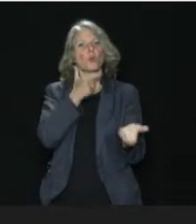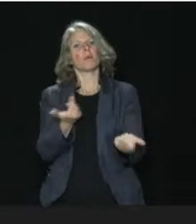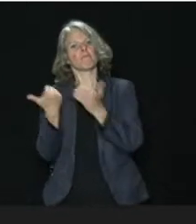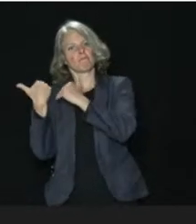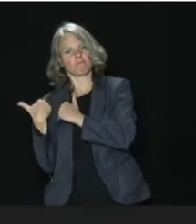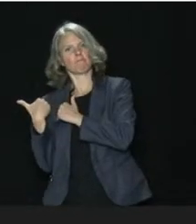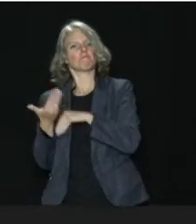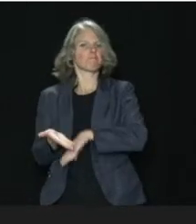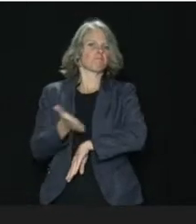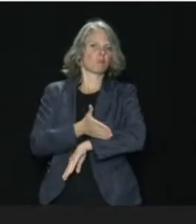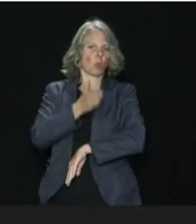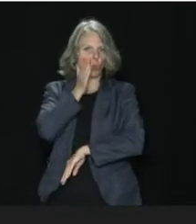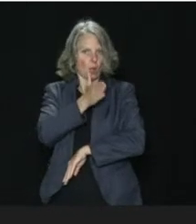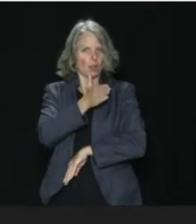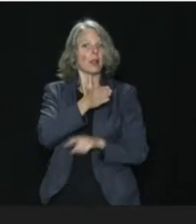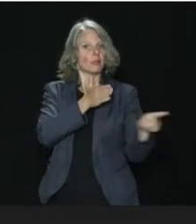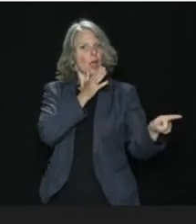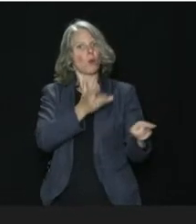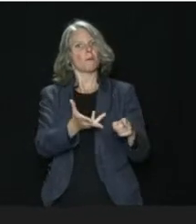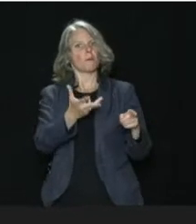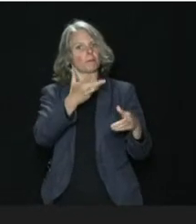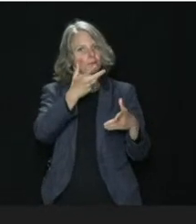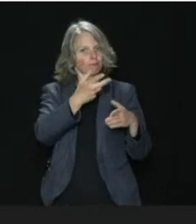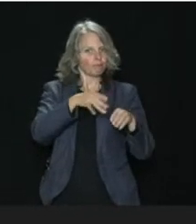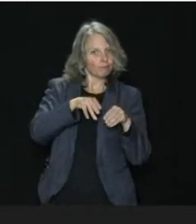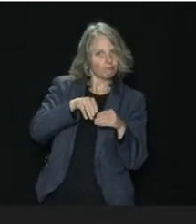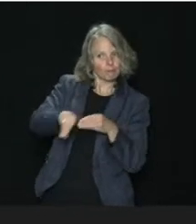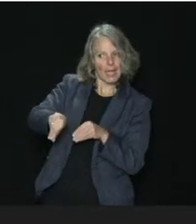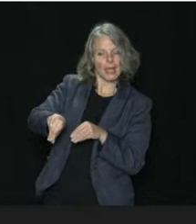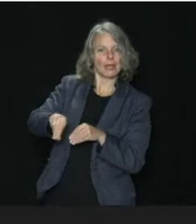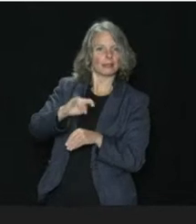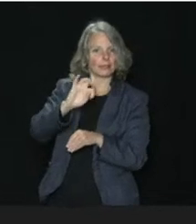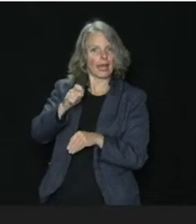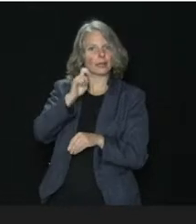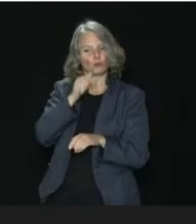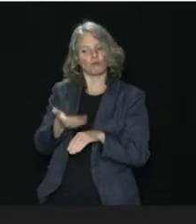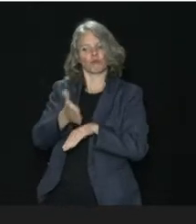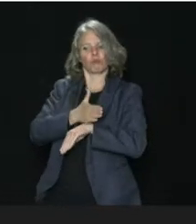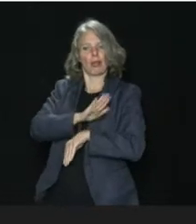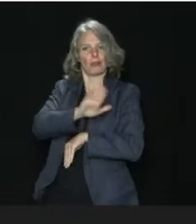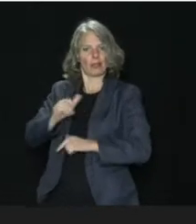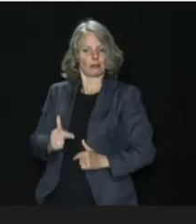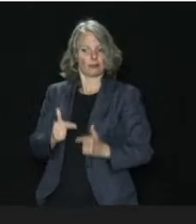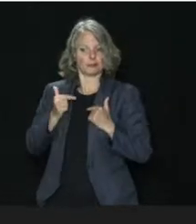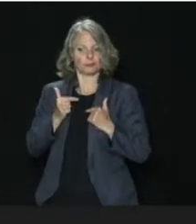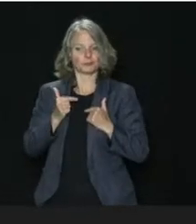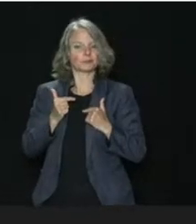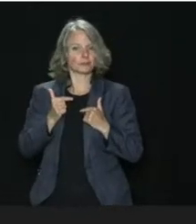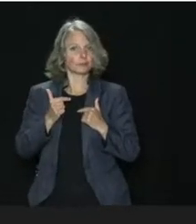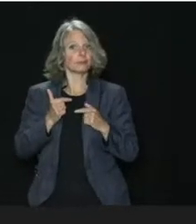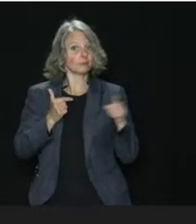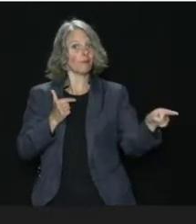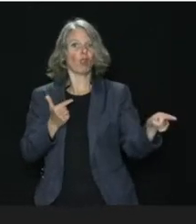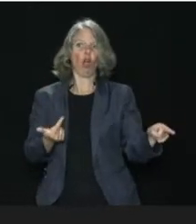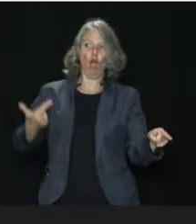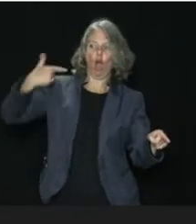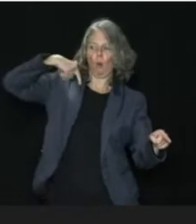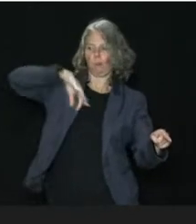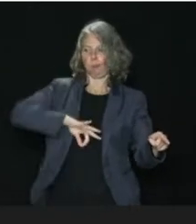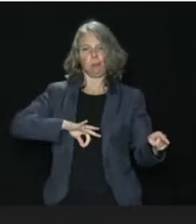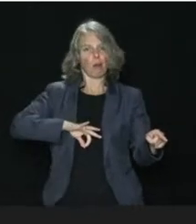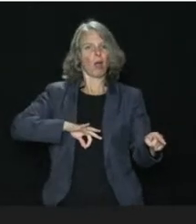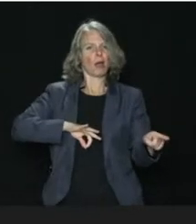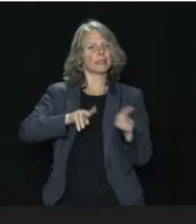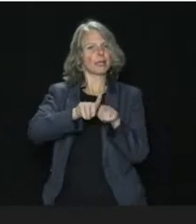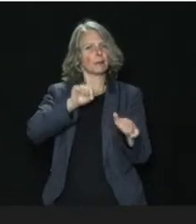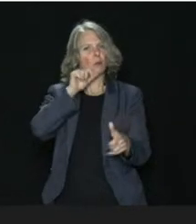to society and to people's lives, and as they make fantastic profits.